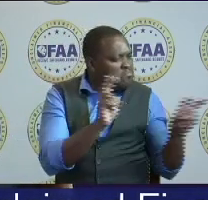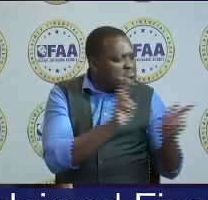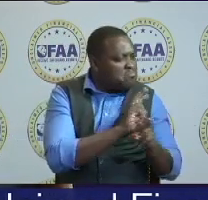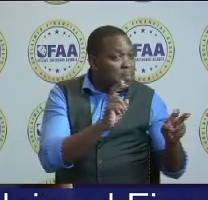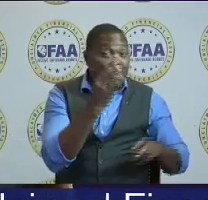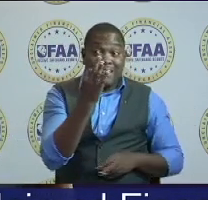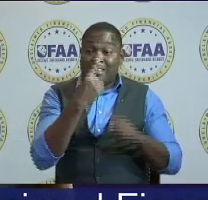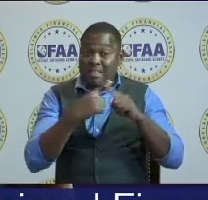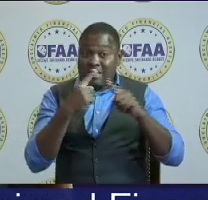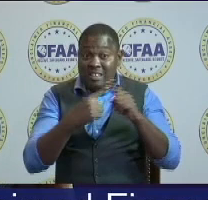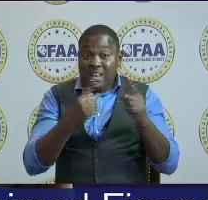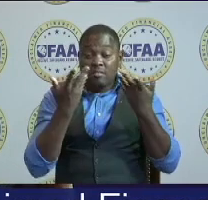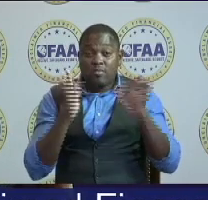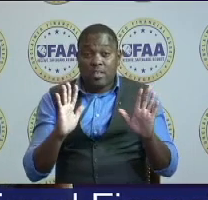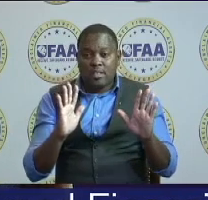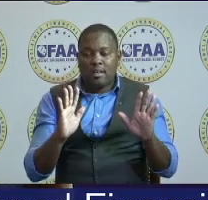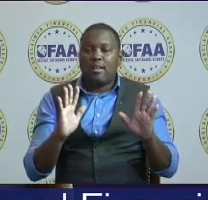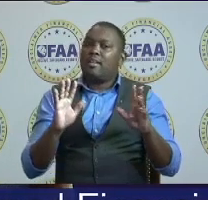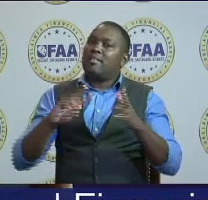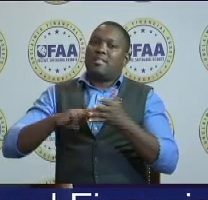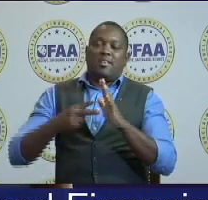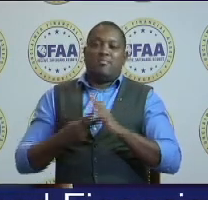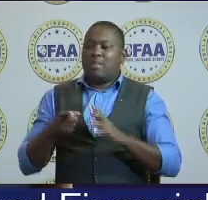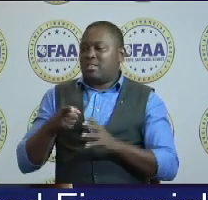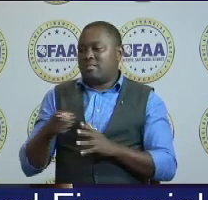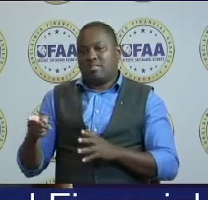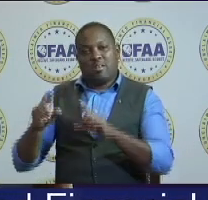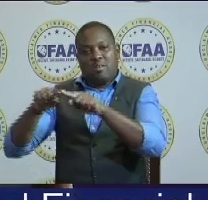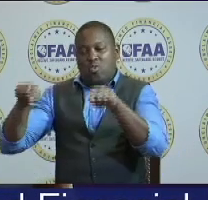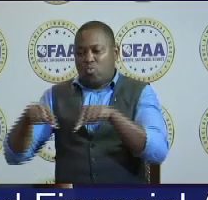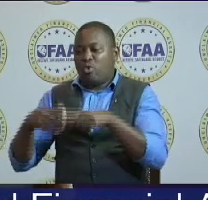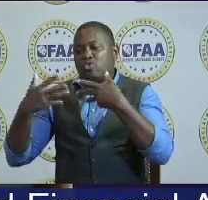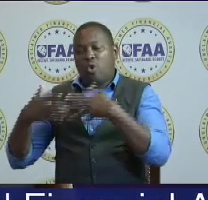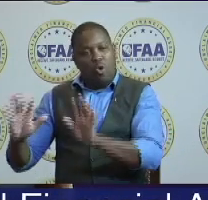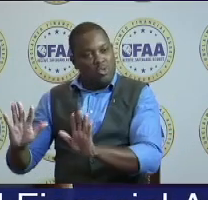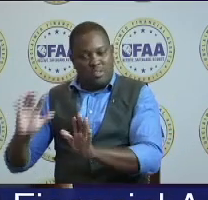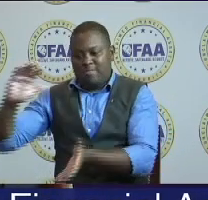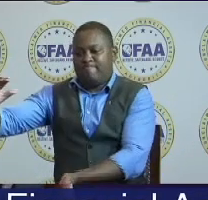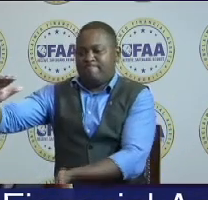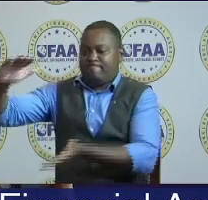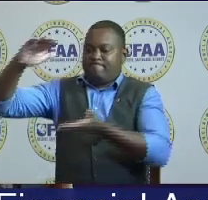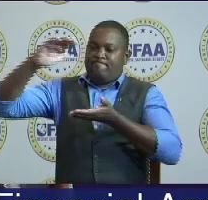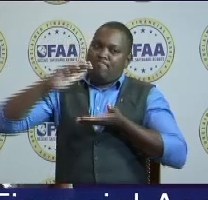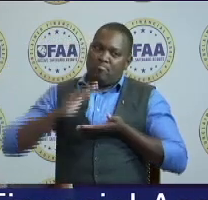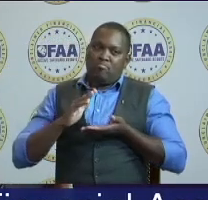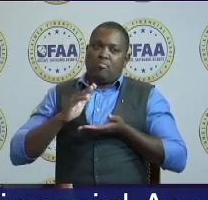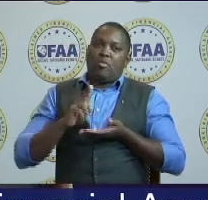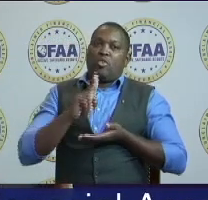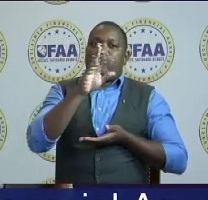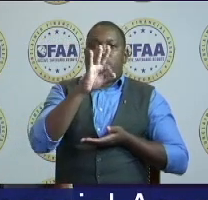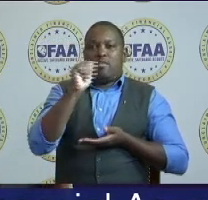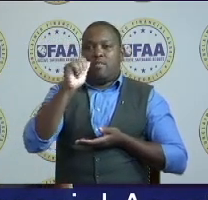box qualifies to be unclaimed. And what we have told the commercial banks is that, just like shares again,